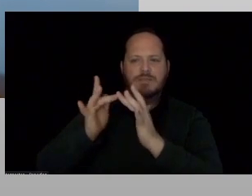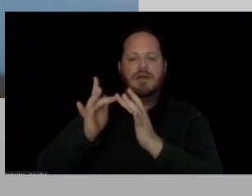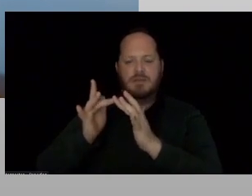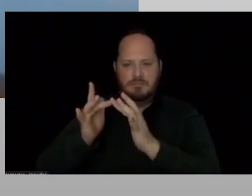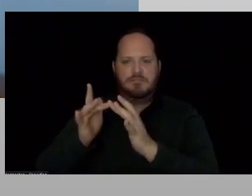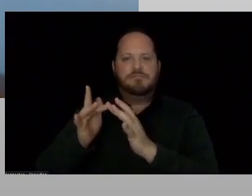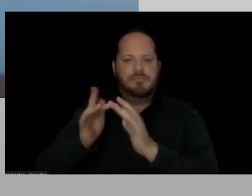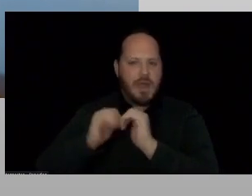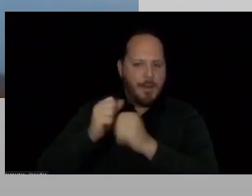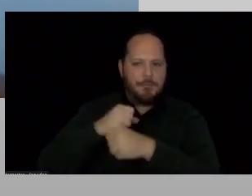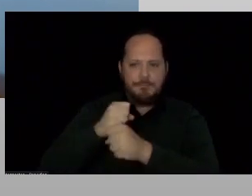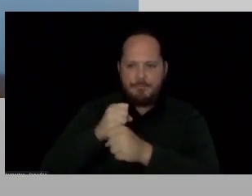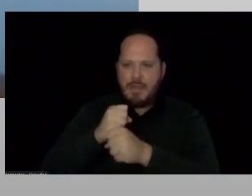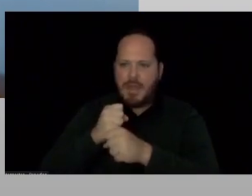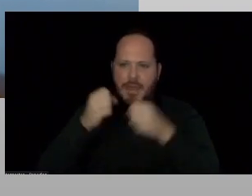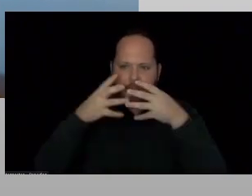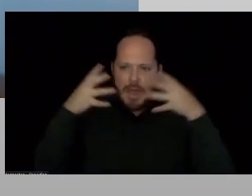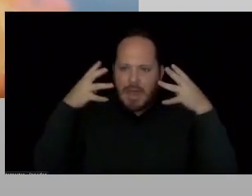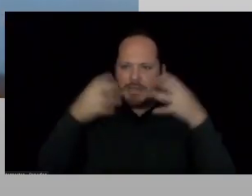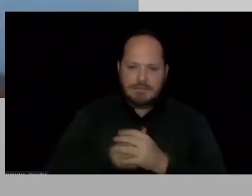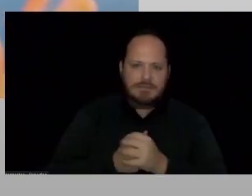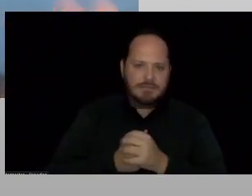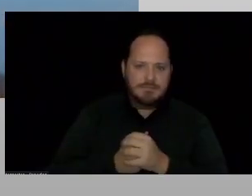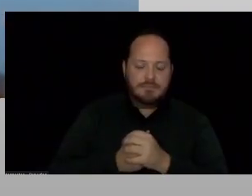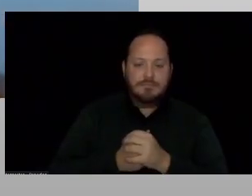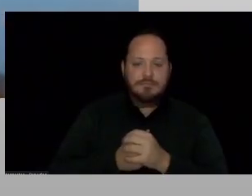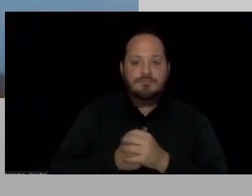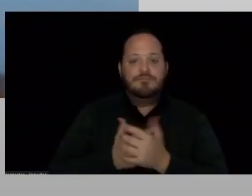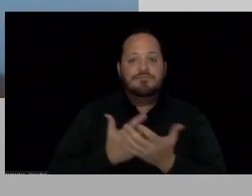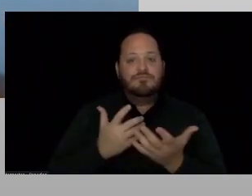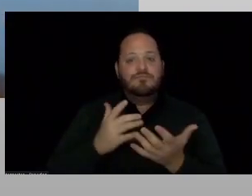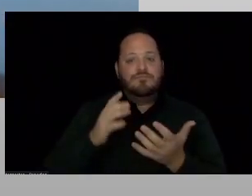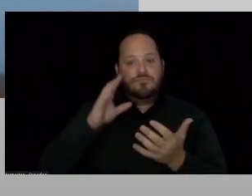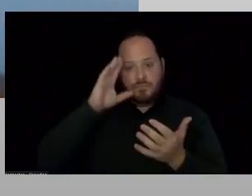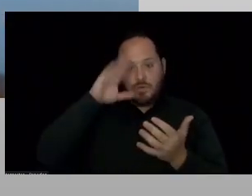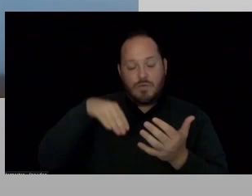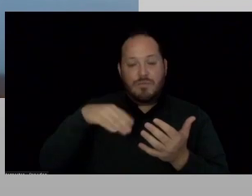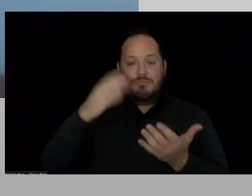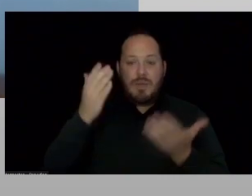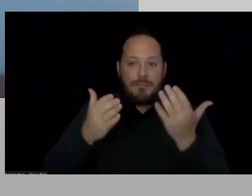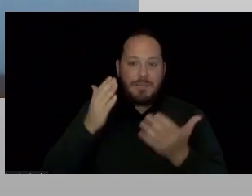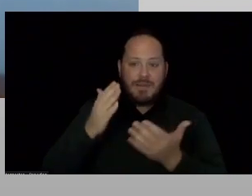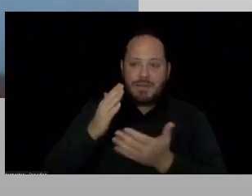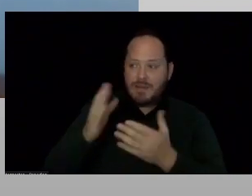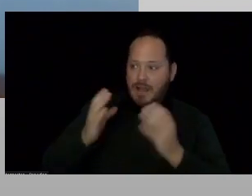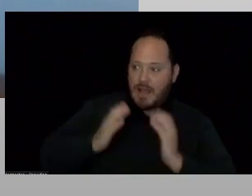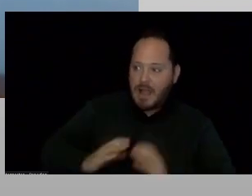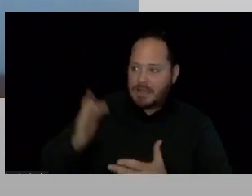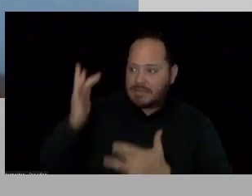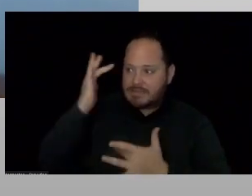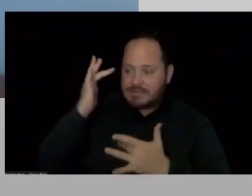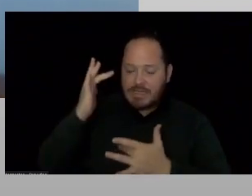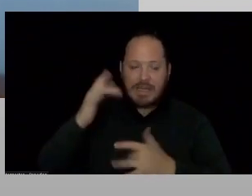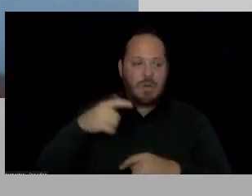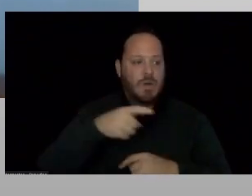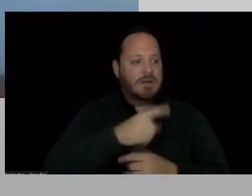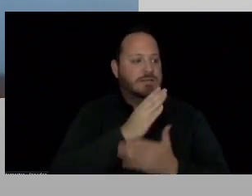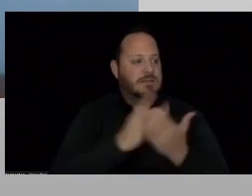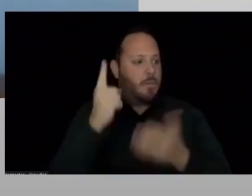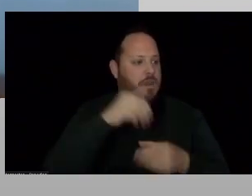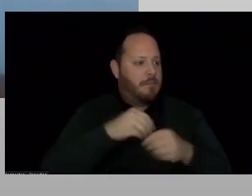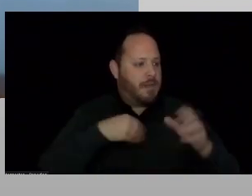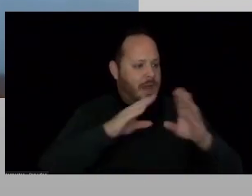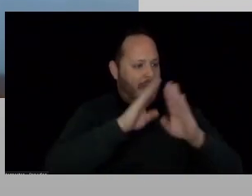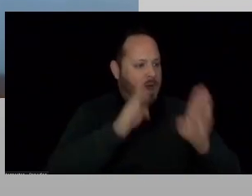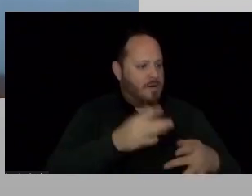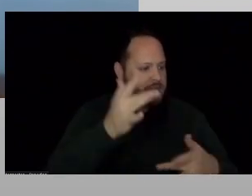and you know you're going to be exposed. You should always try to get a medical grade mask, like a surgical mask. But if you're going to